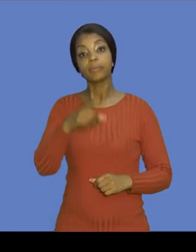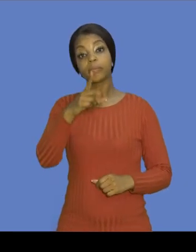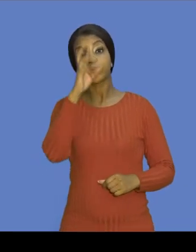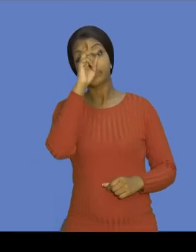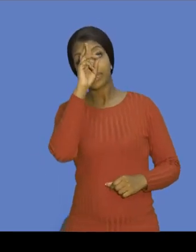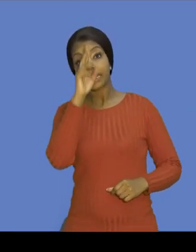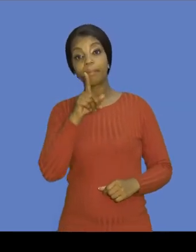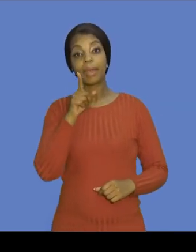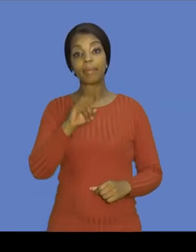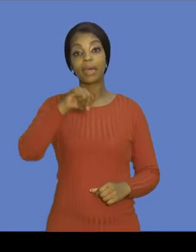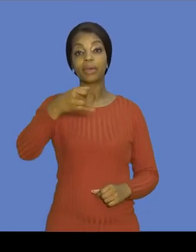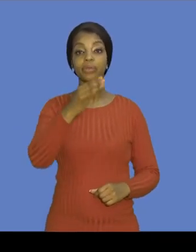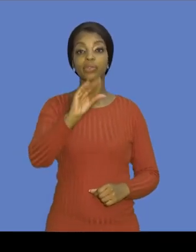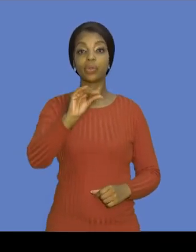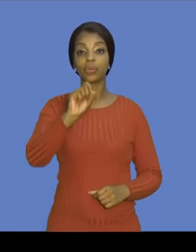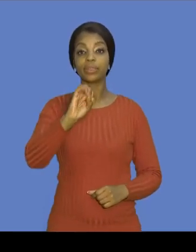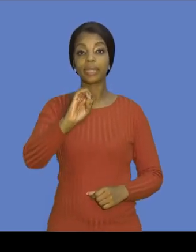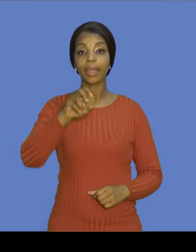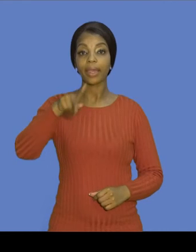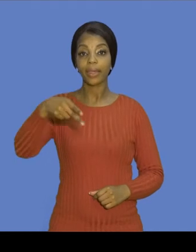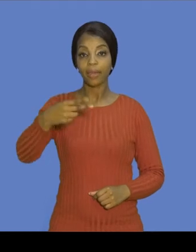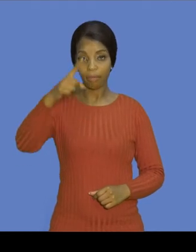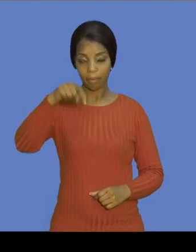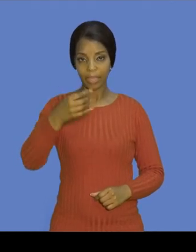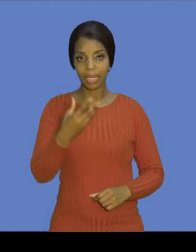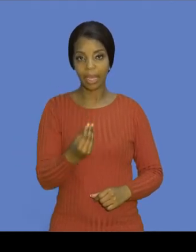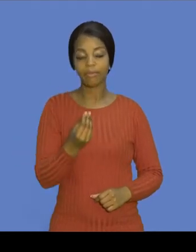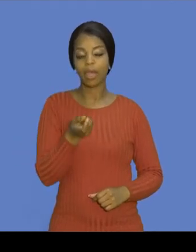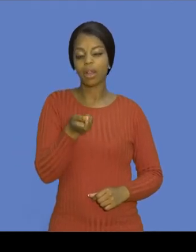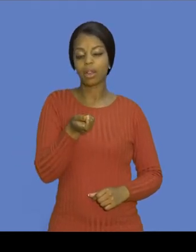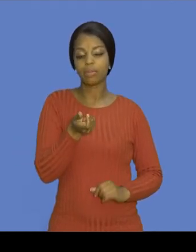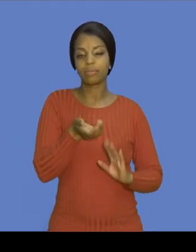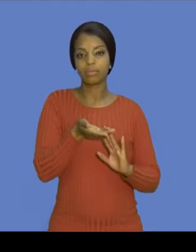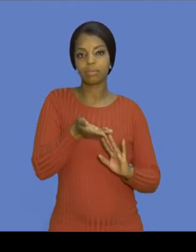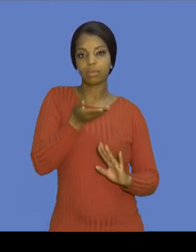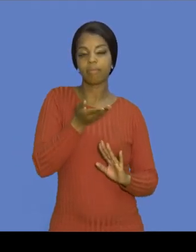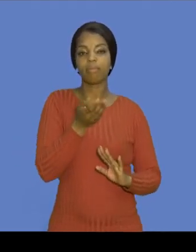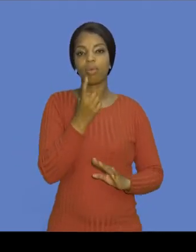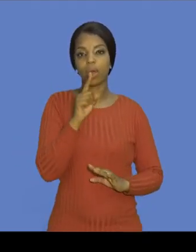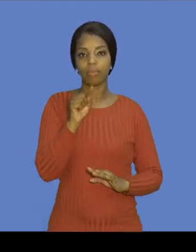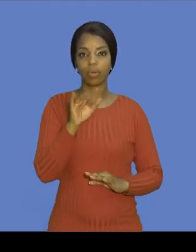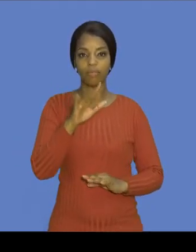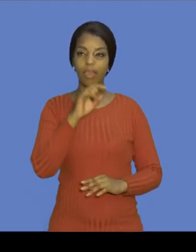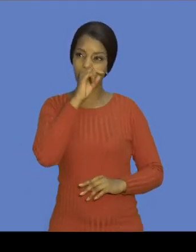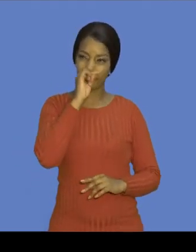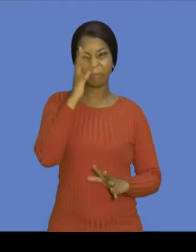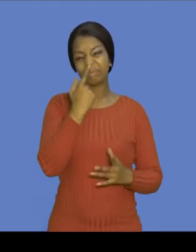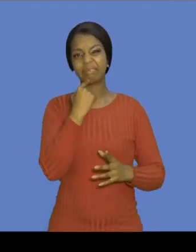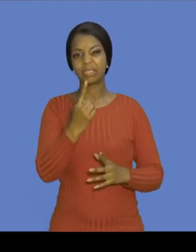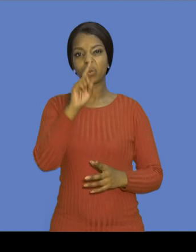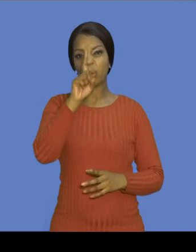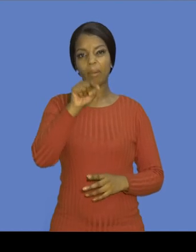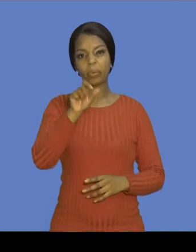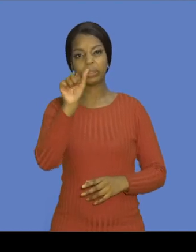Remember how much Joseph must have. It must be slightly above 1.5, right? So maybe we can say